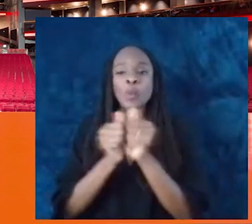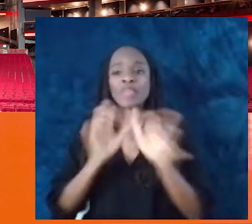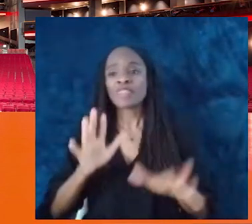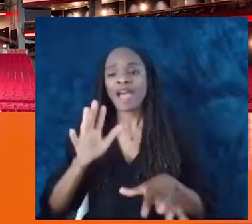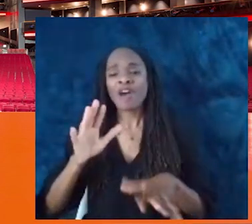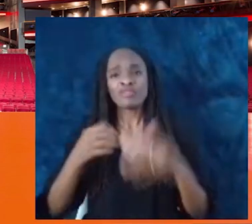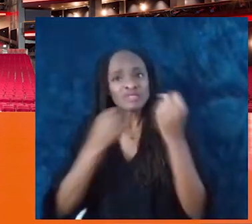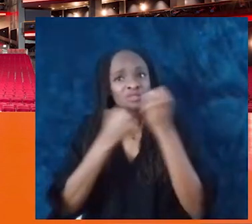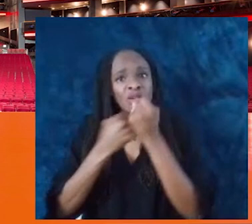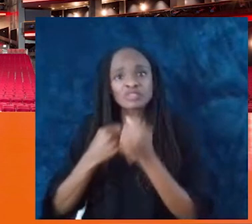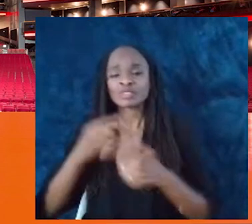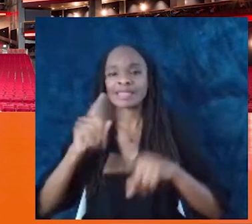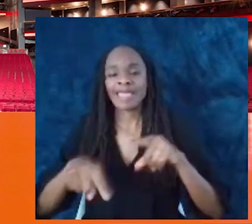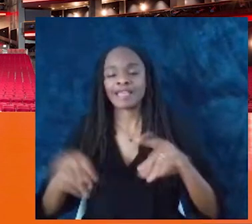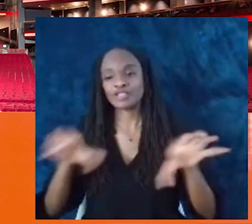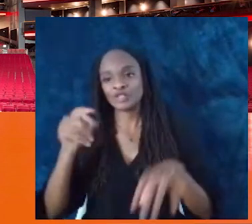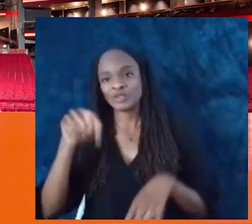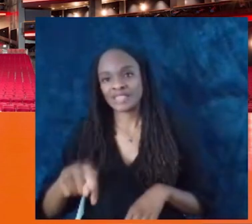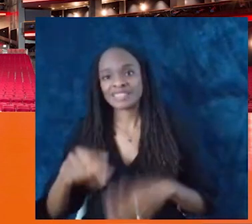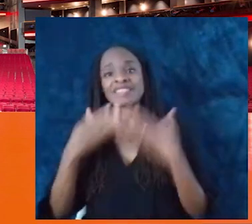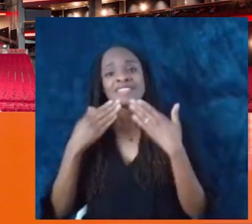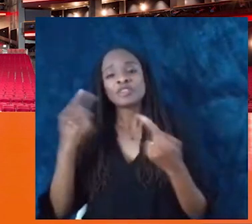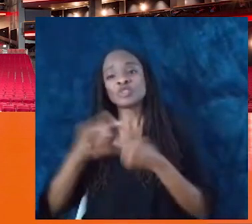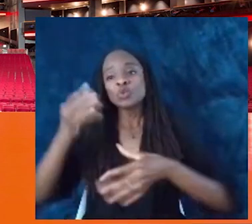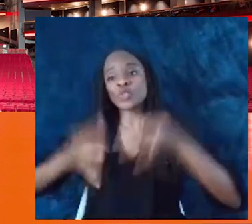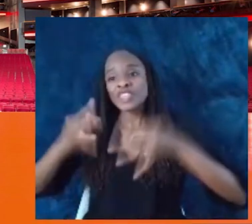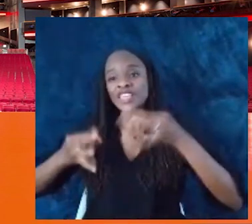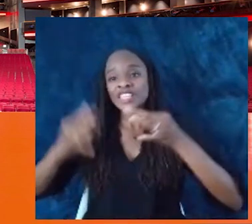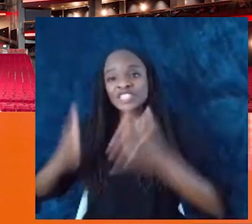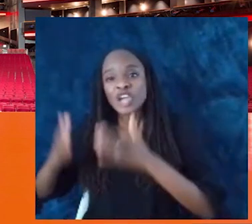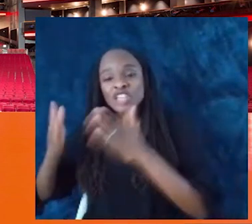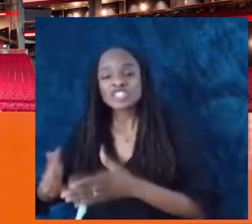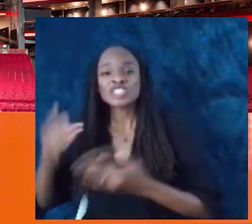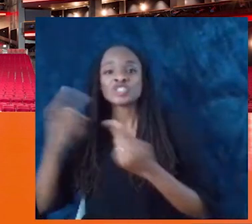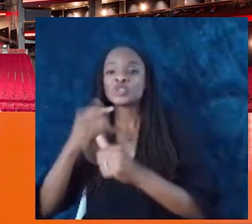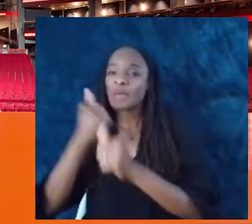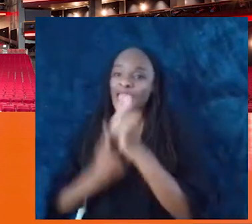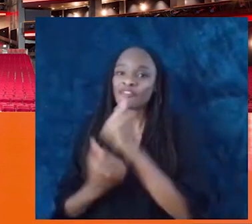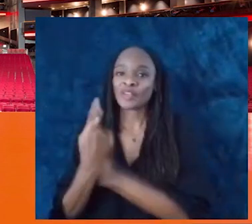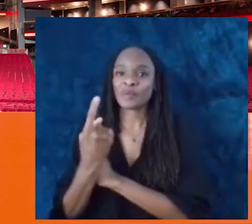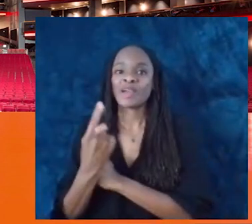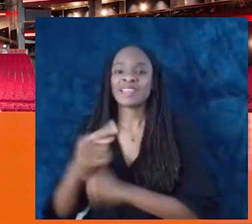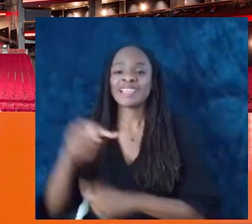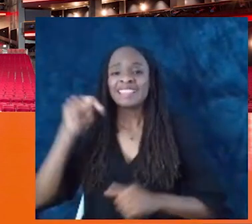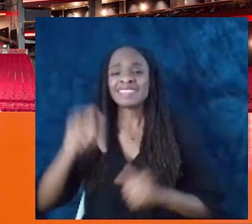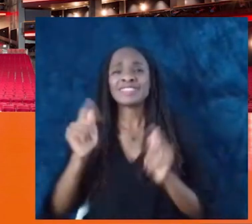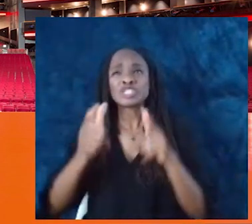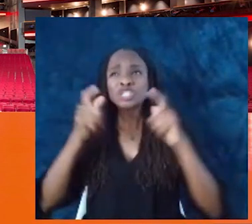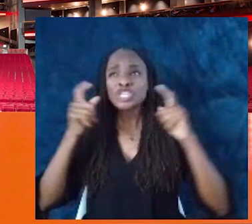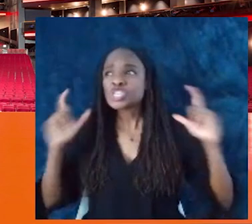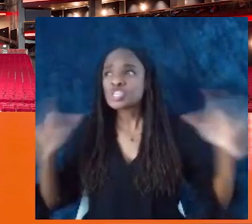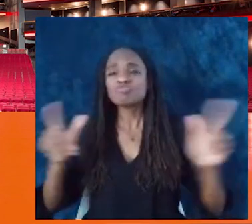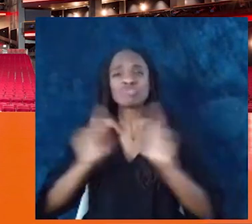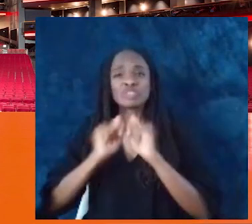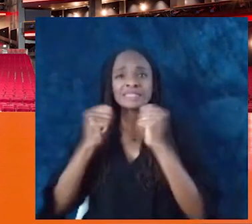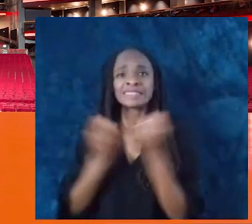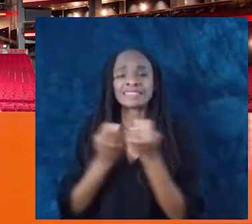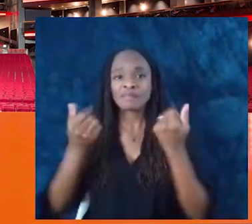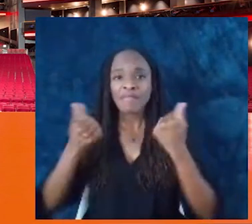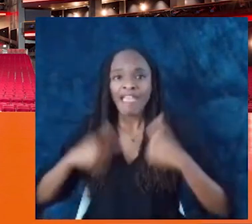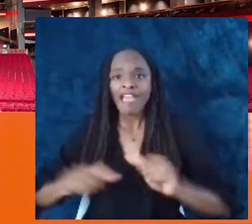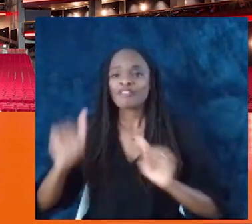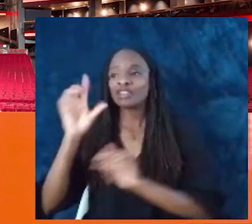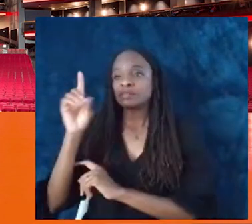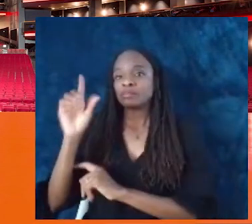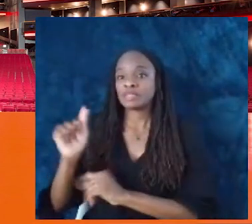do what we do. Thank you to our judges. Thank you to everybody. This is a huge collective team effort, and the disability community